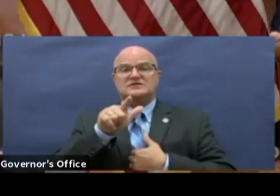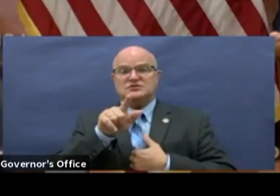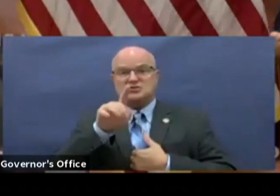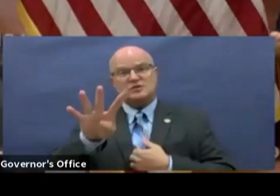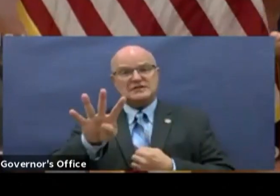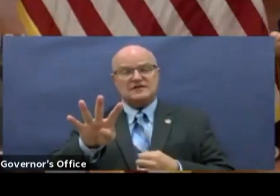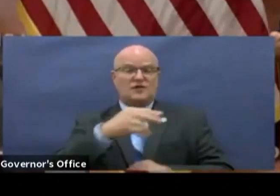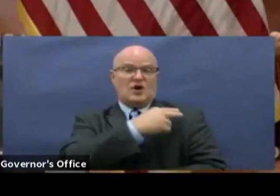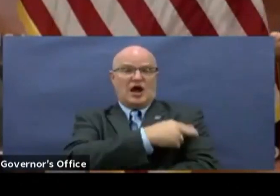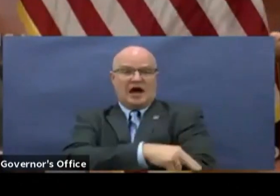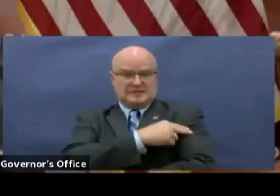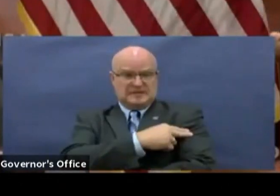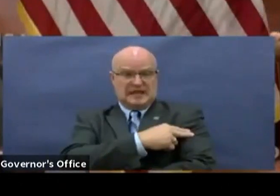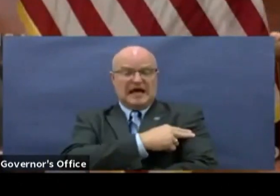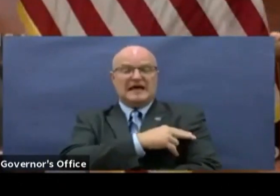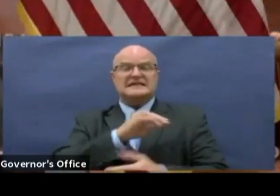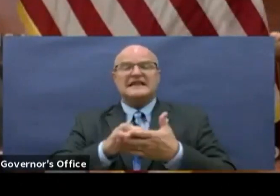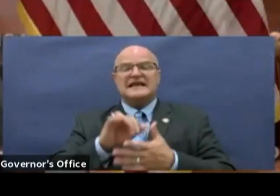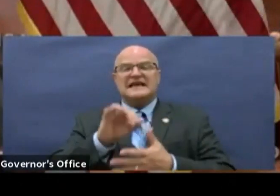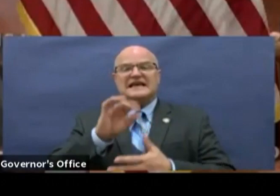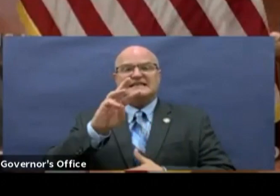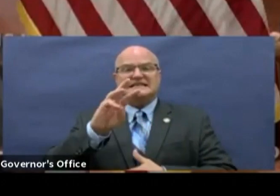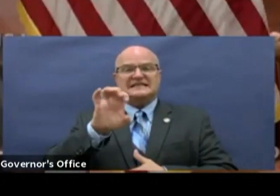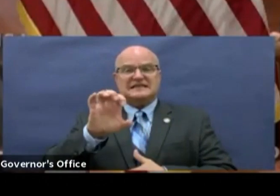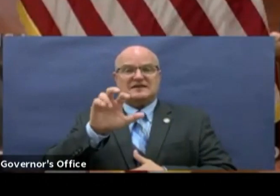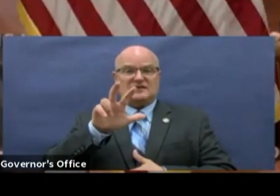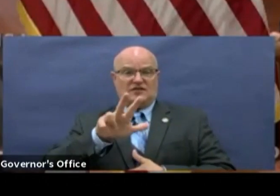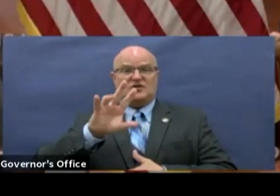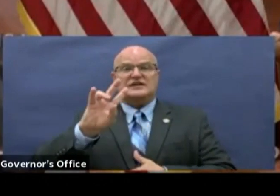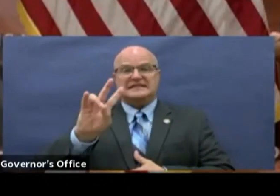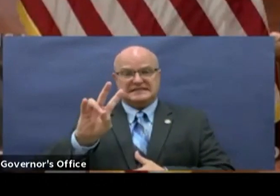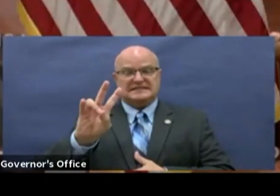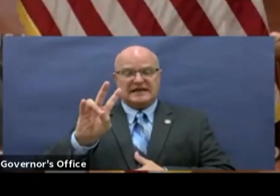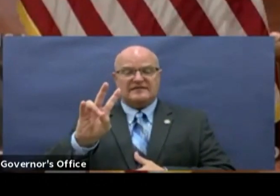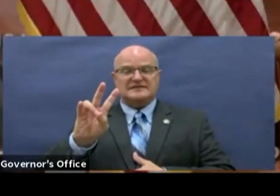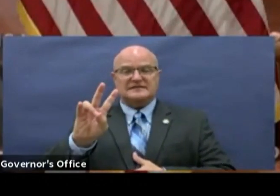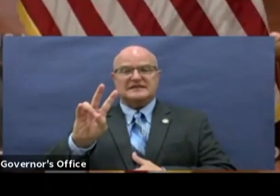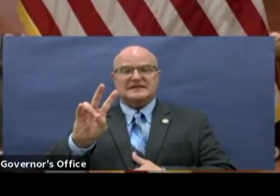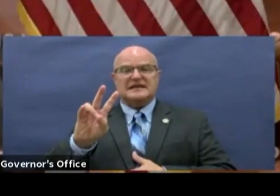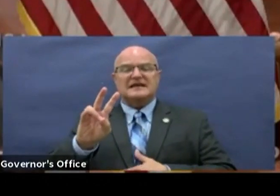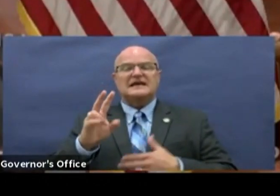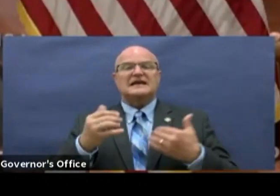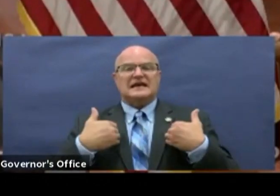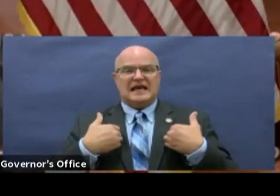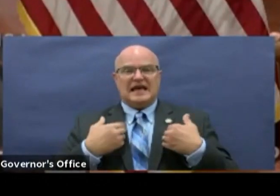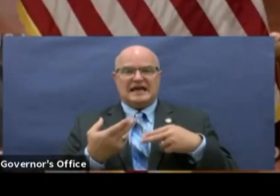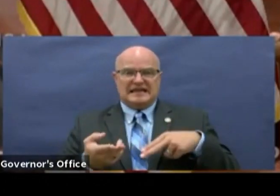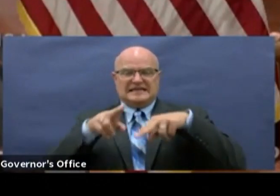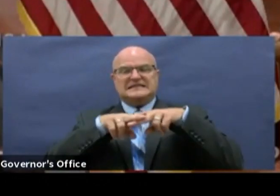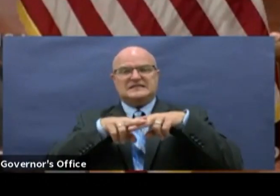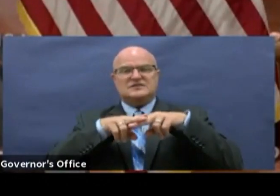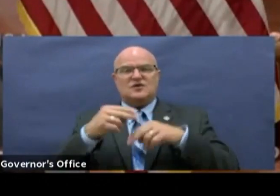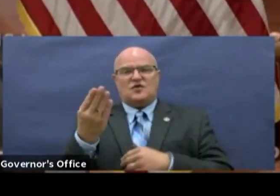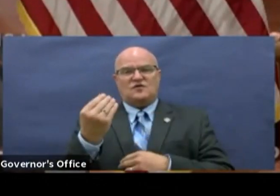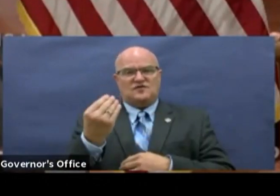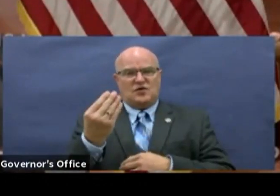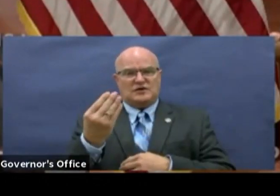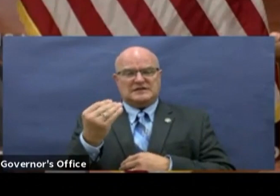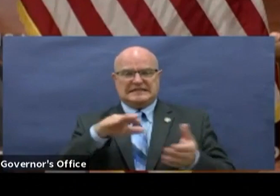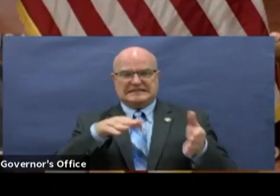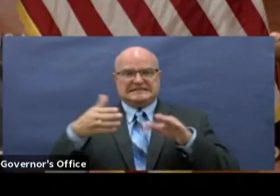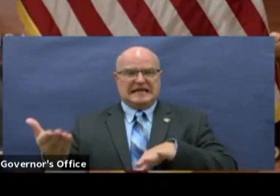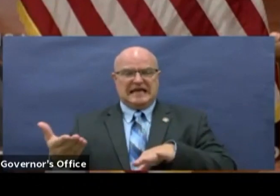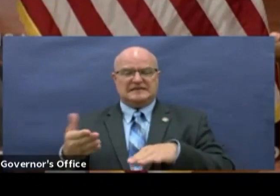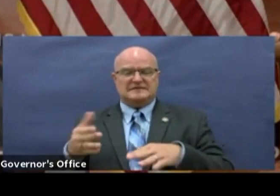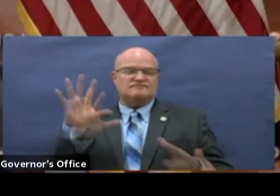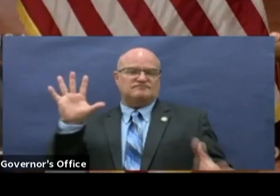24 hospitalized, that is 637. And we've had an additional 14 deaths,